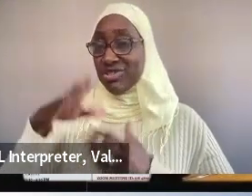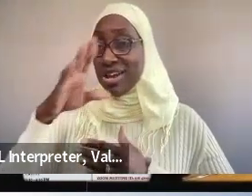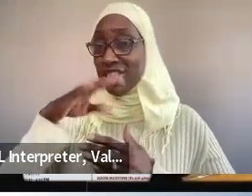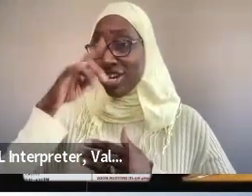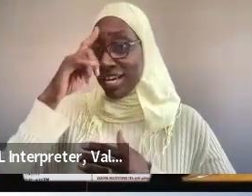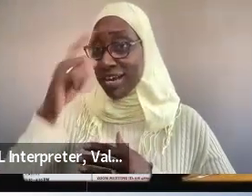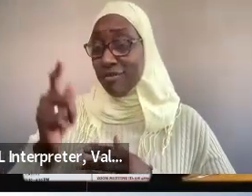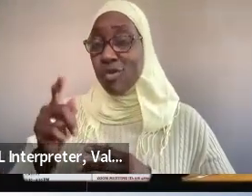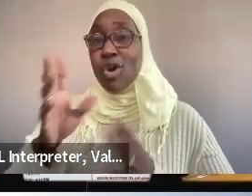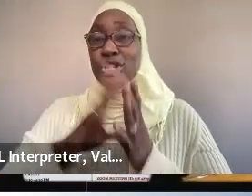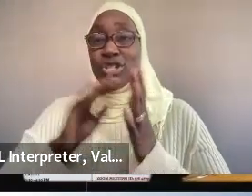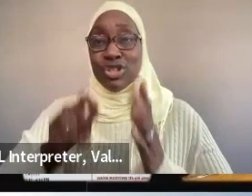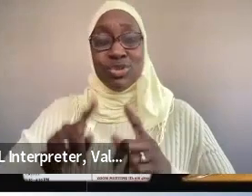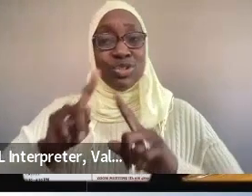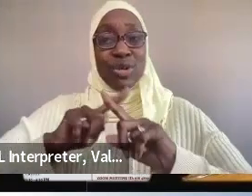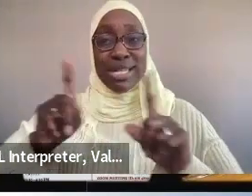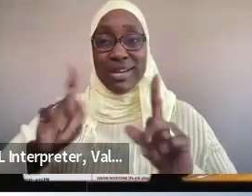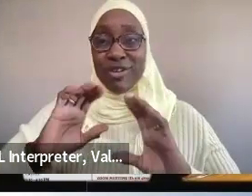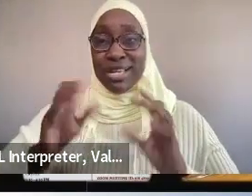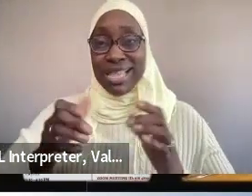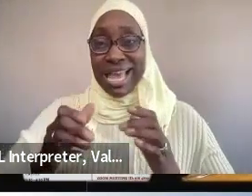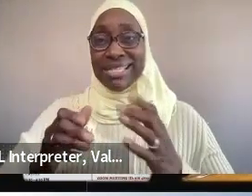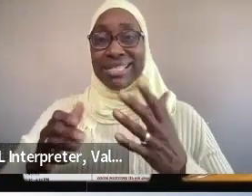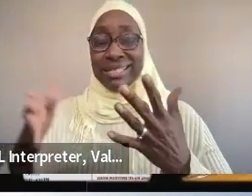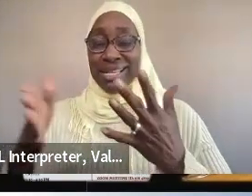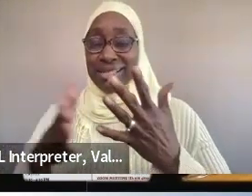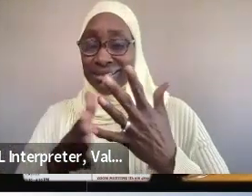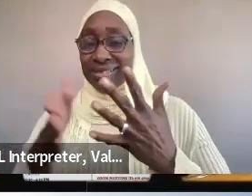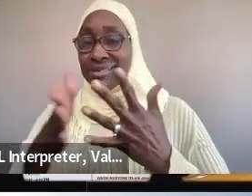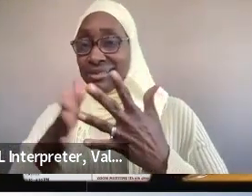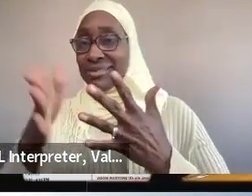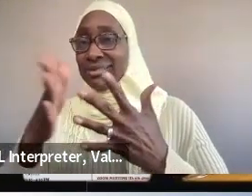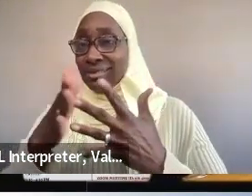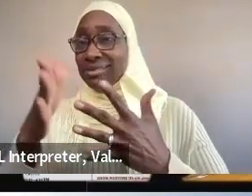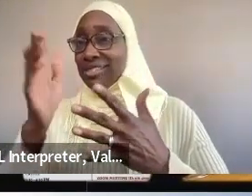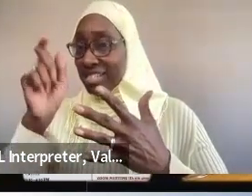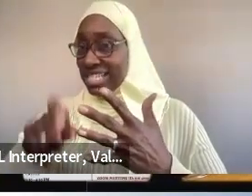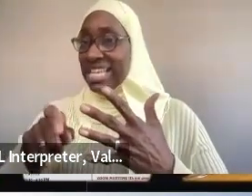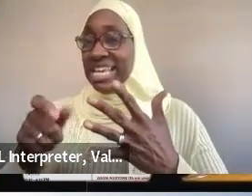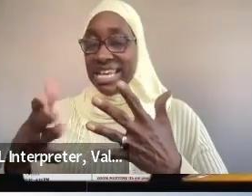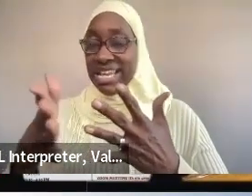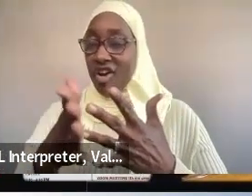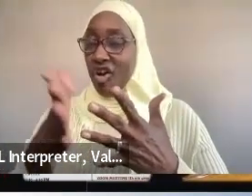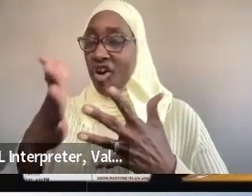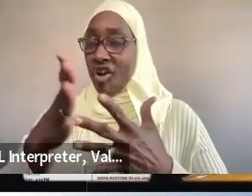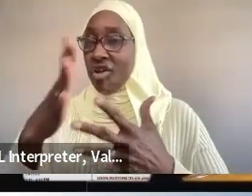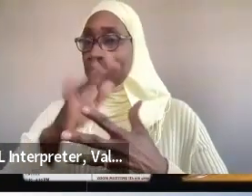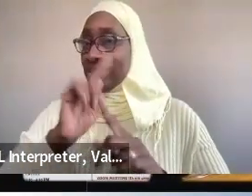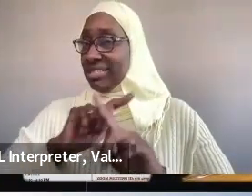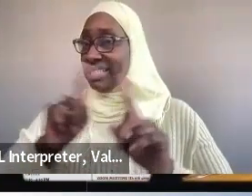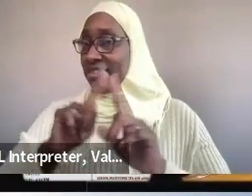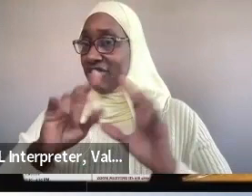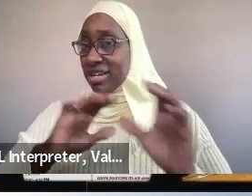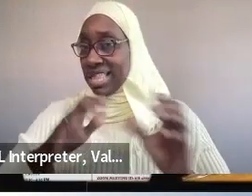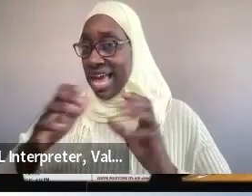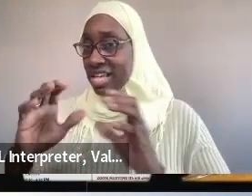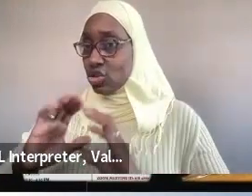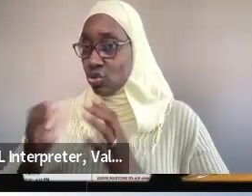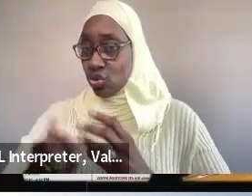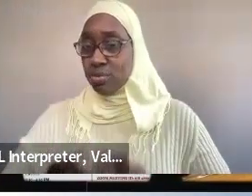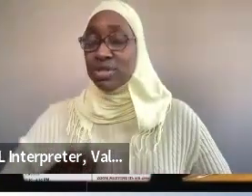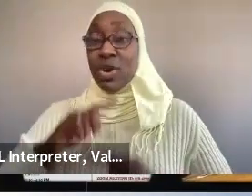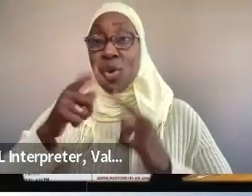important. I think a pattern we've seen in DJAB is like when I started on the e-board, like essentially all other members